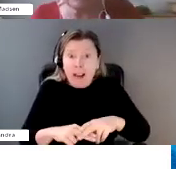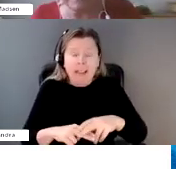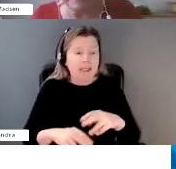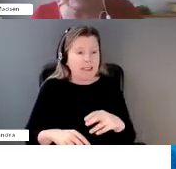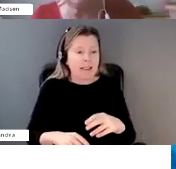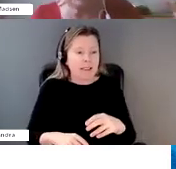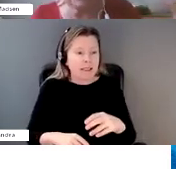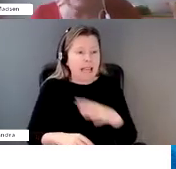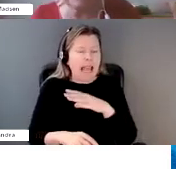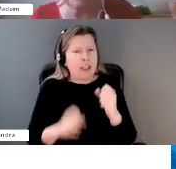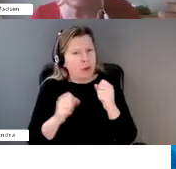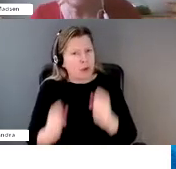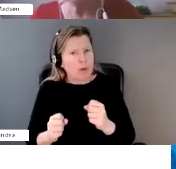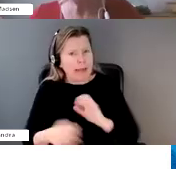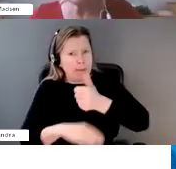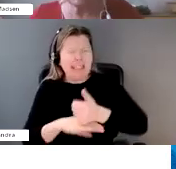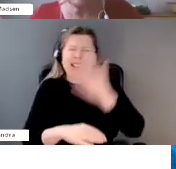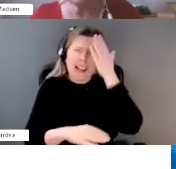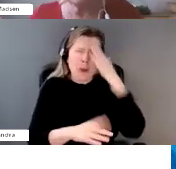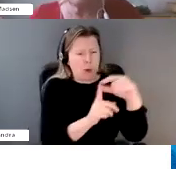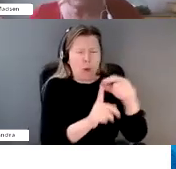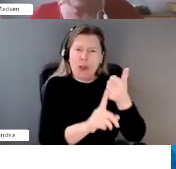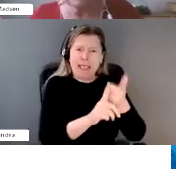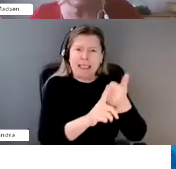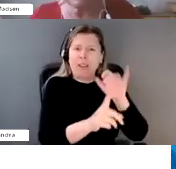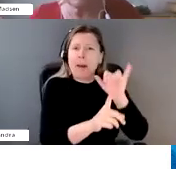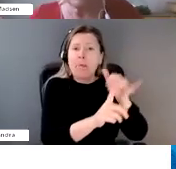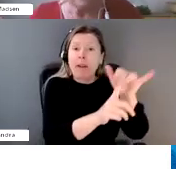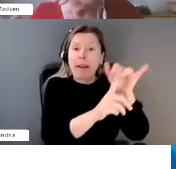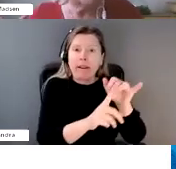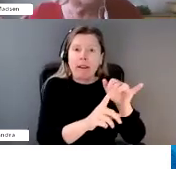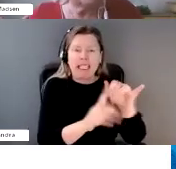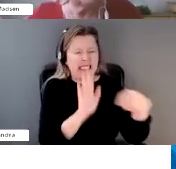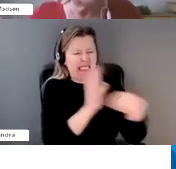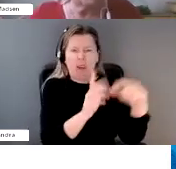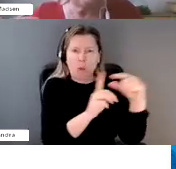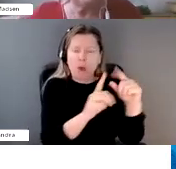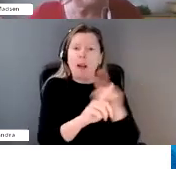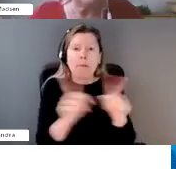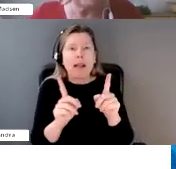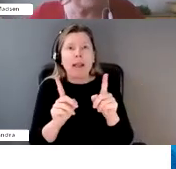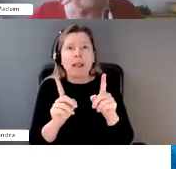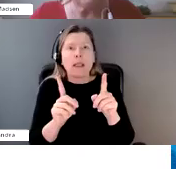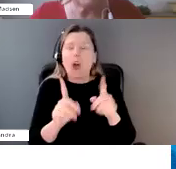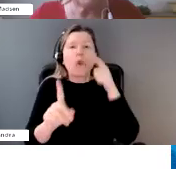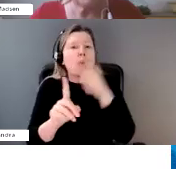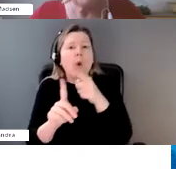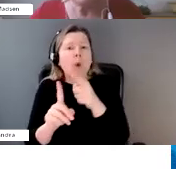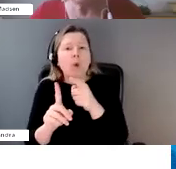is very negative, bullying, it was solution focused. So there's no blame